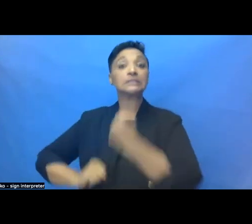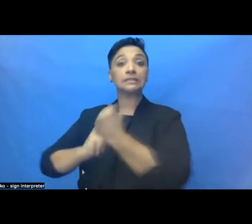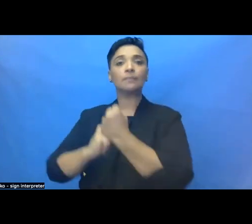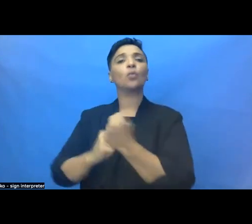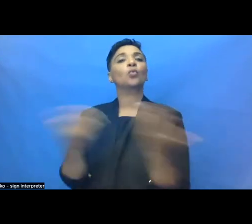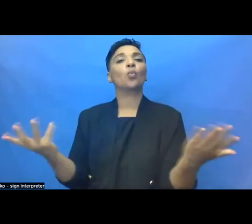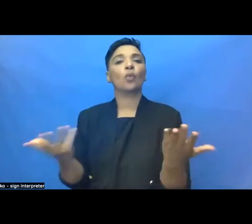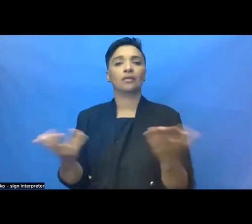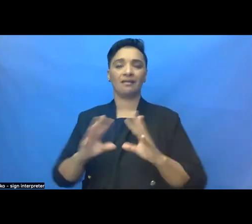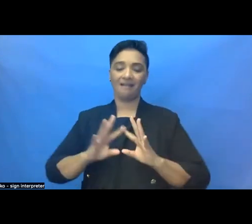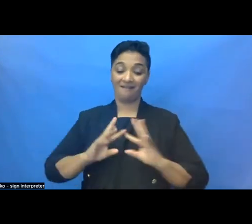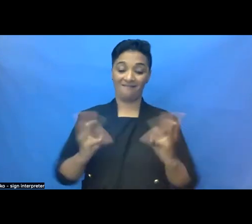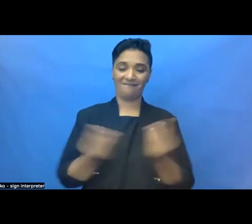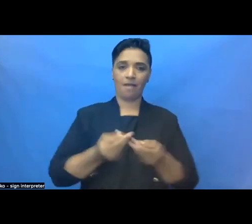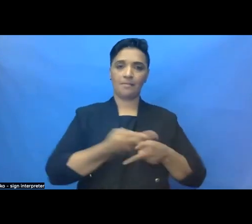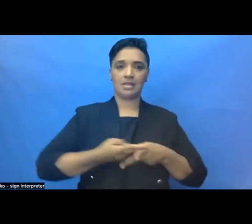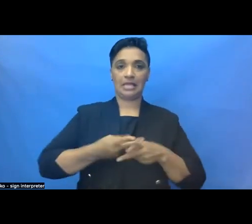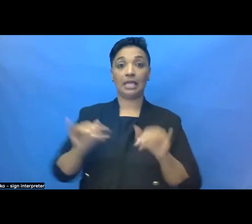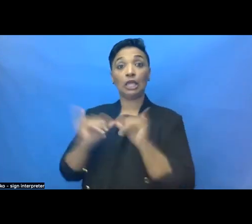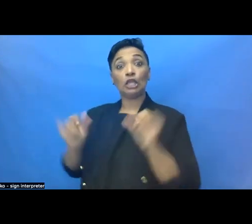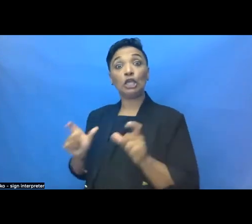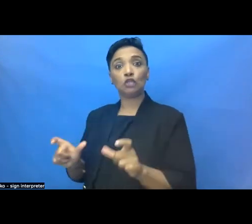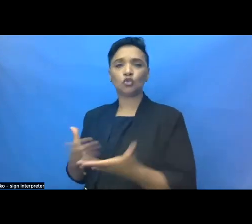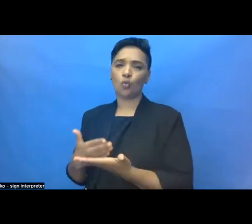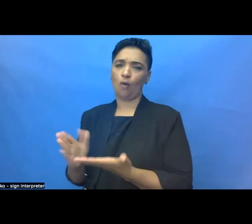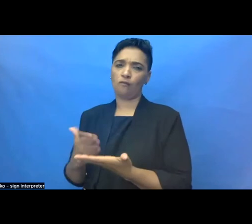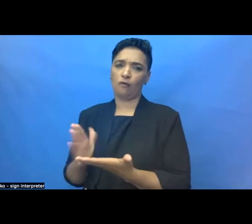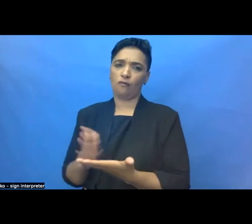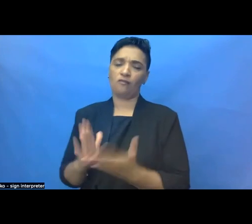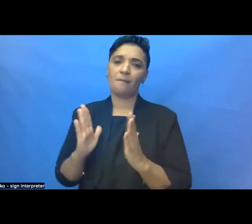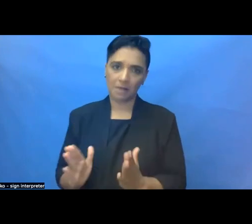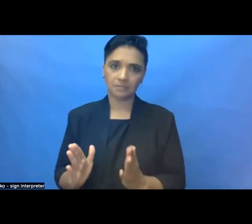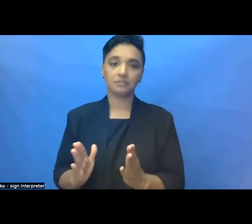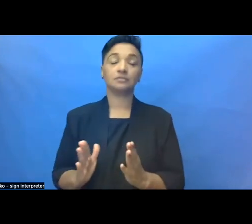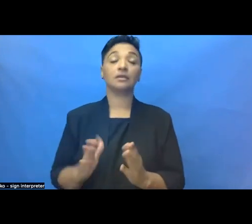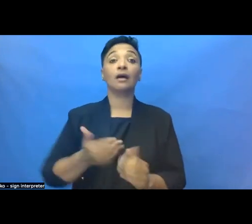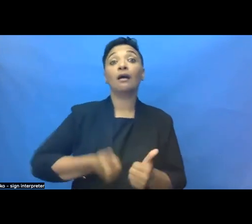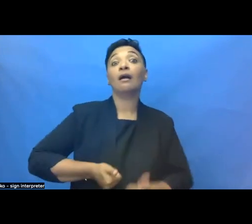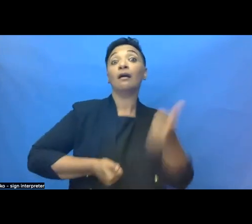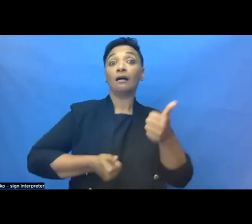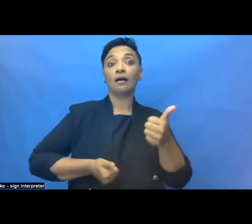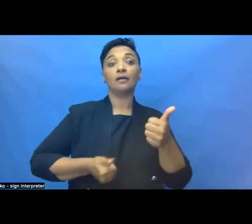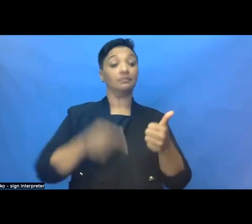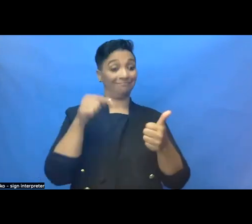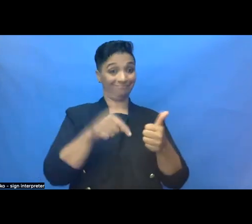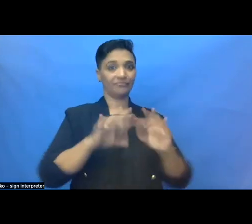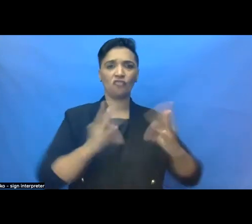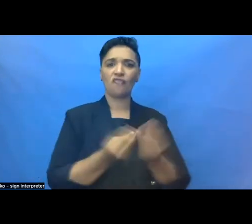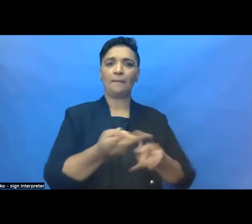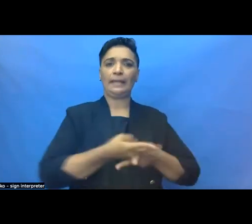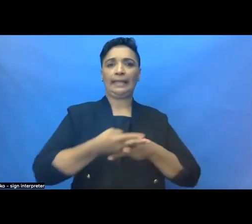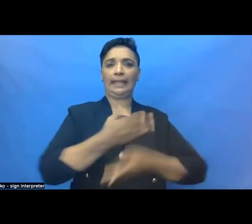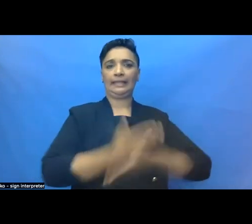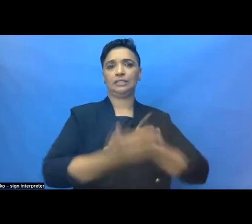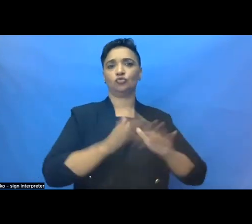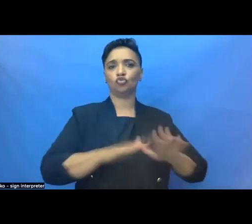family care for children with disability in Ukraine, outside